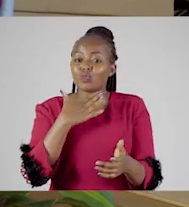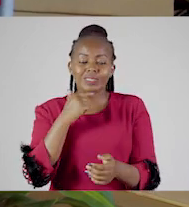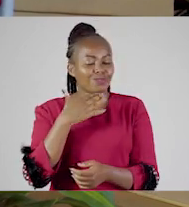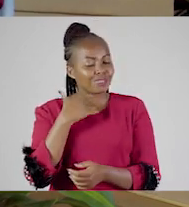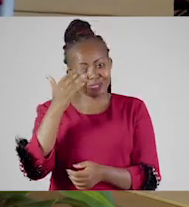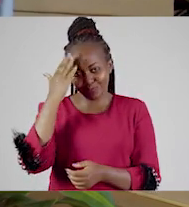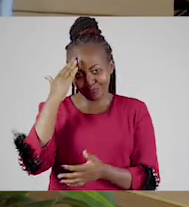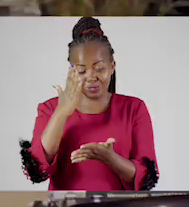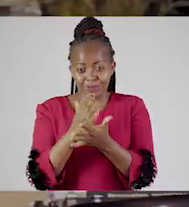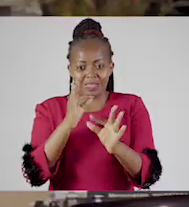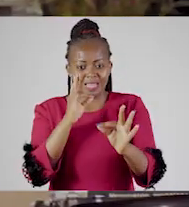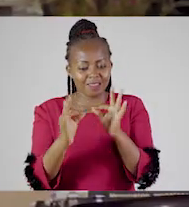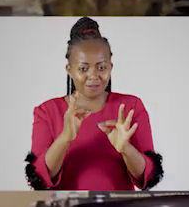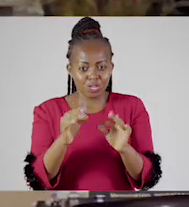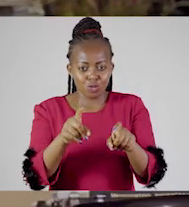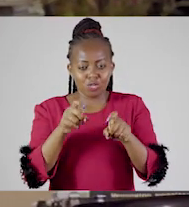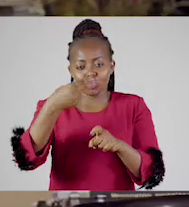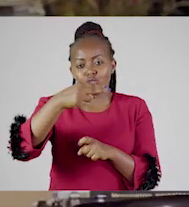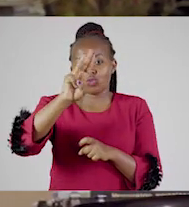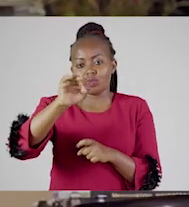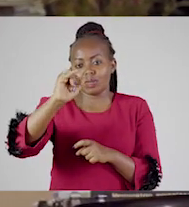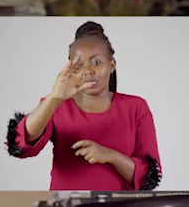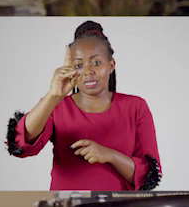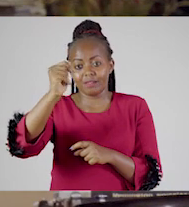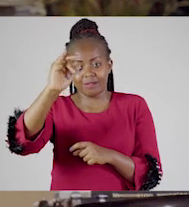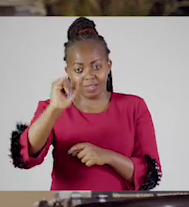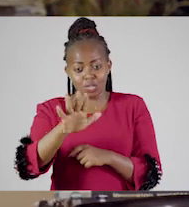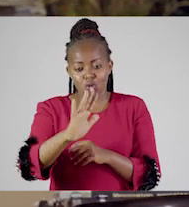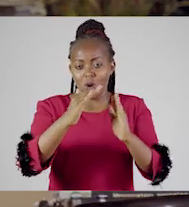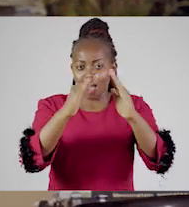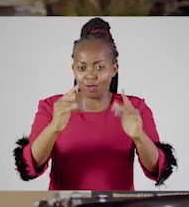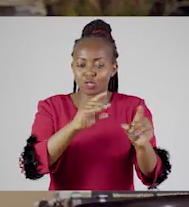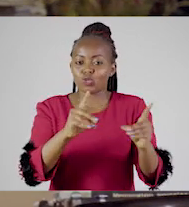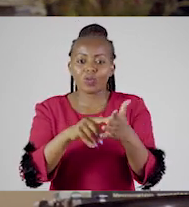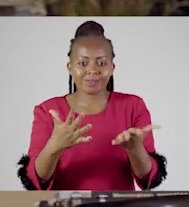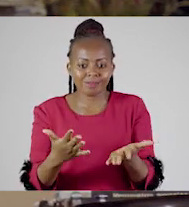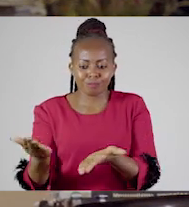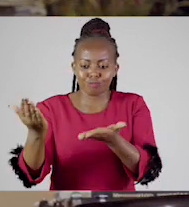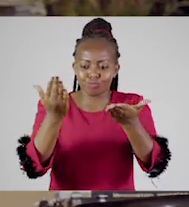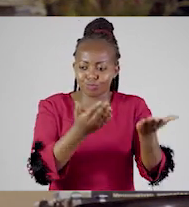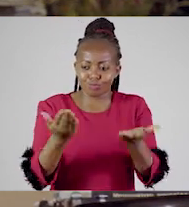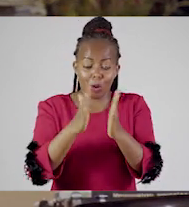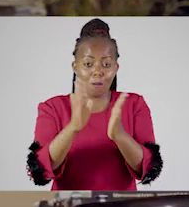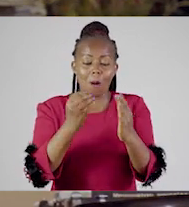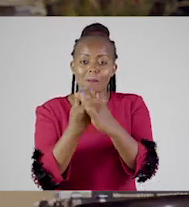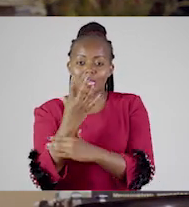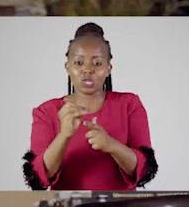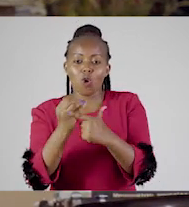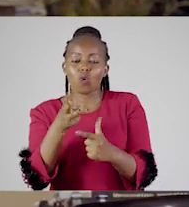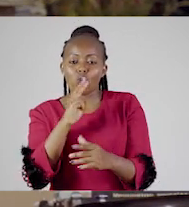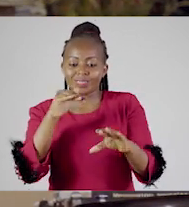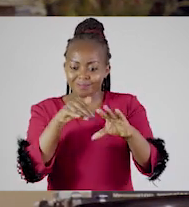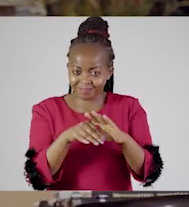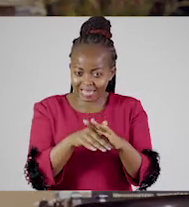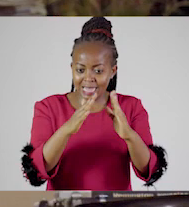to hear. Exactly. If you need to humidify your house, you can bring in more plants, boil water